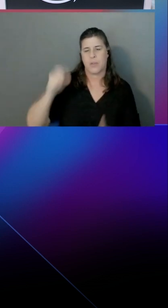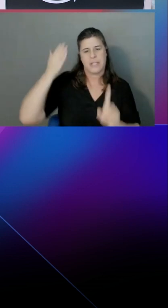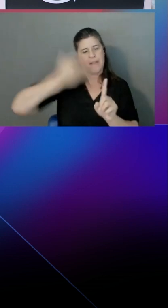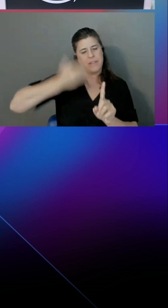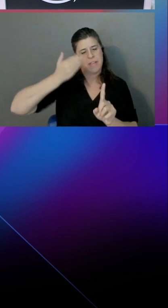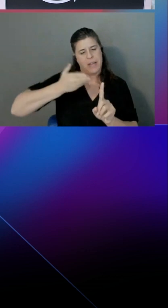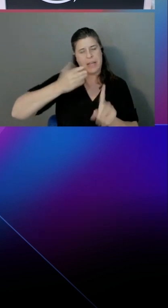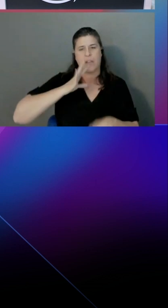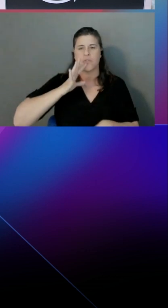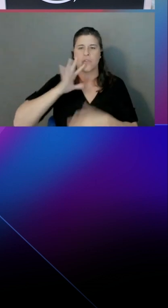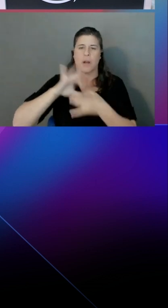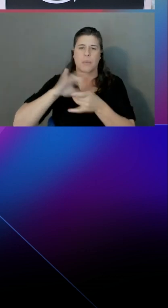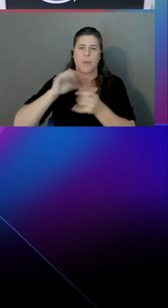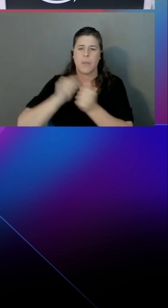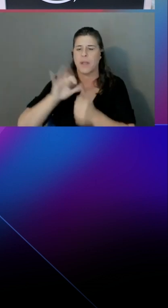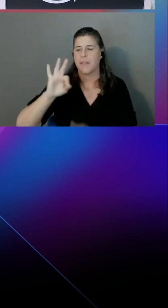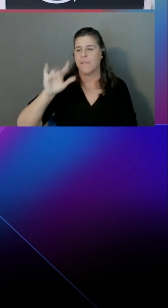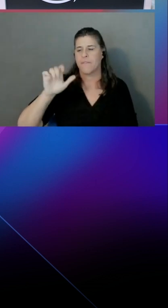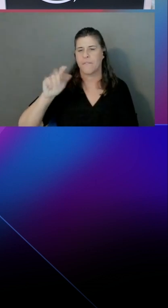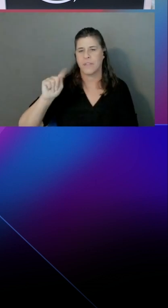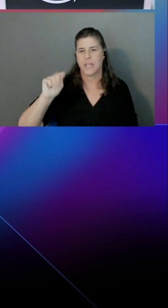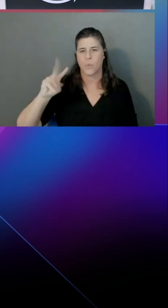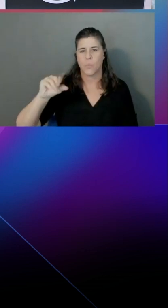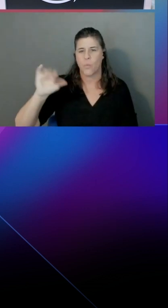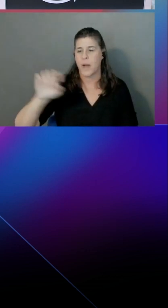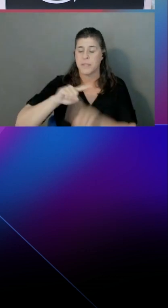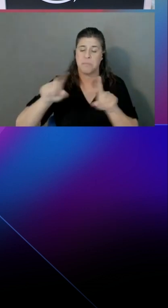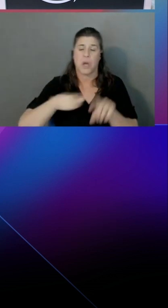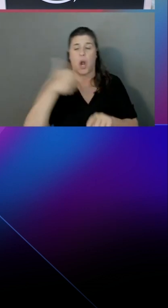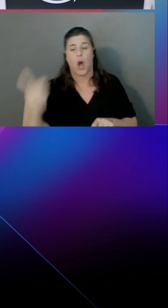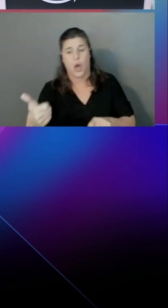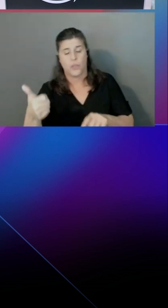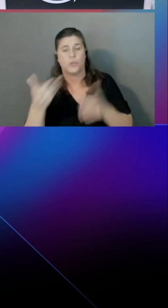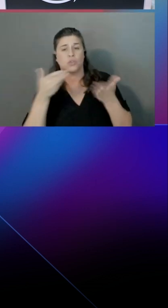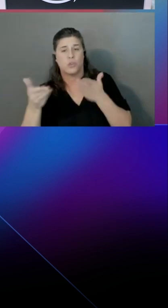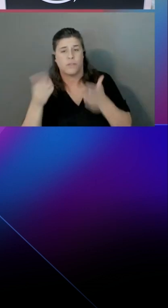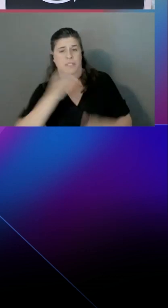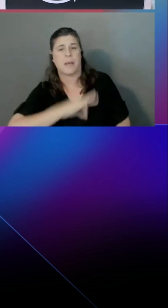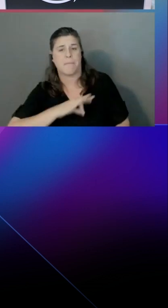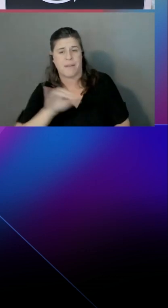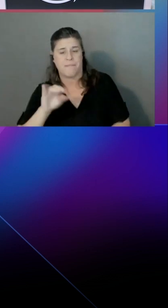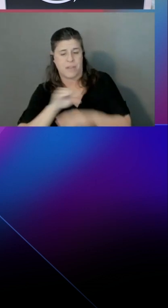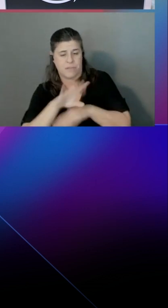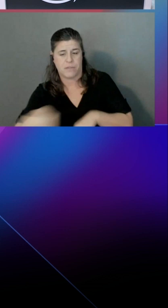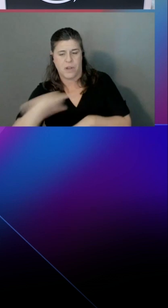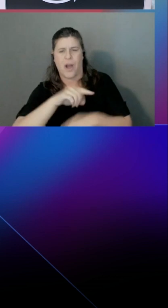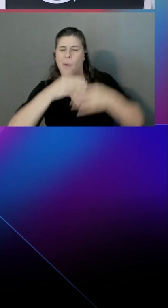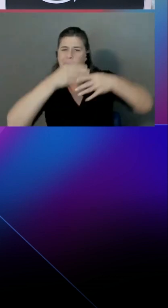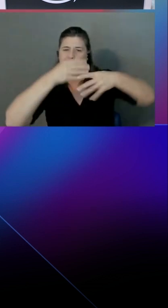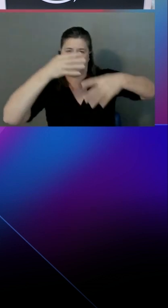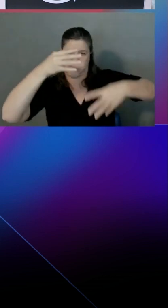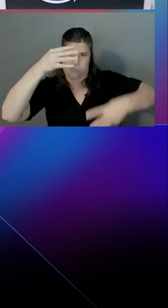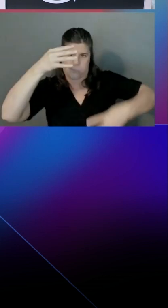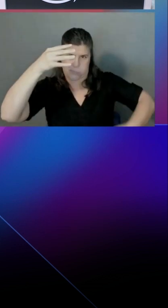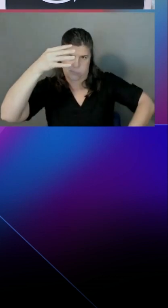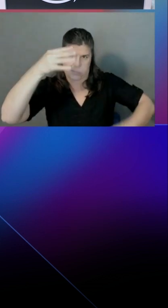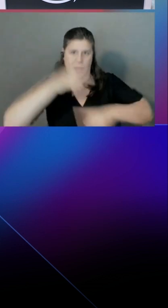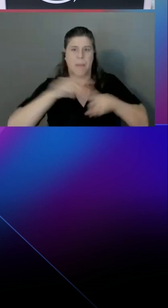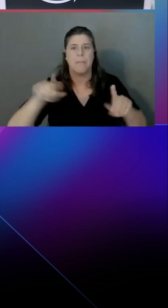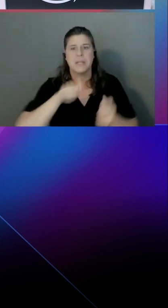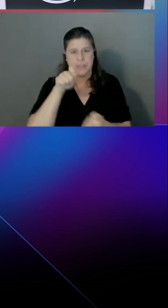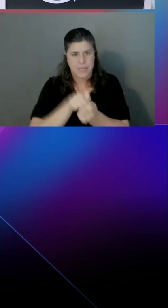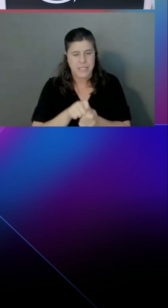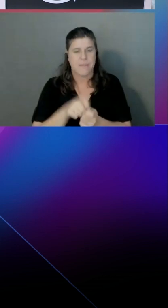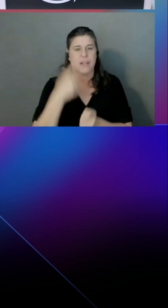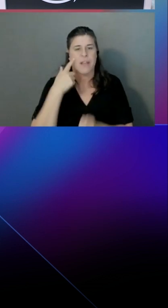FleetWise, but there are also a range of other services that benefit automotive customers. Absolutely. The list is long, but specifically in the autonomous